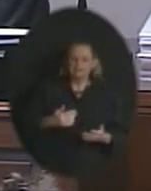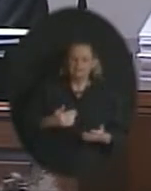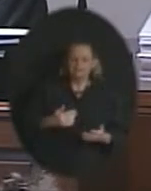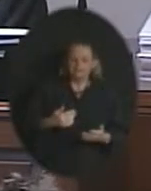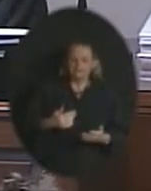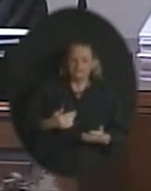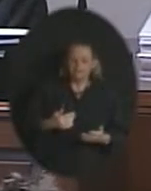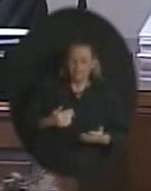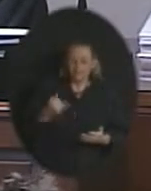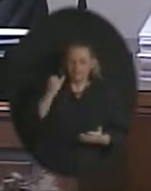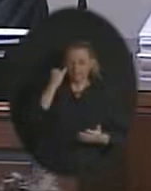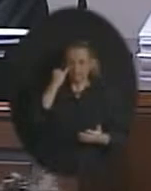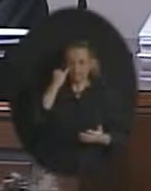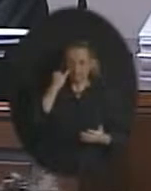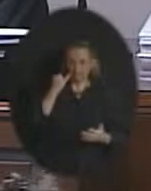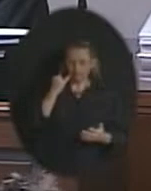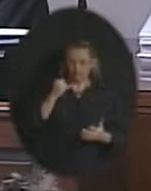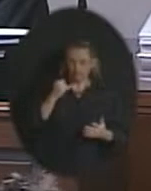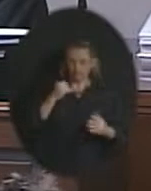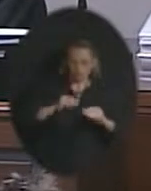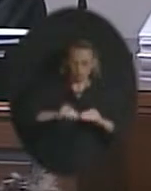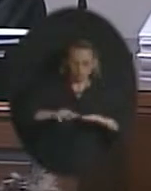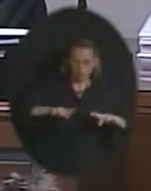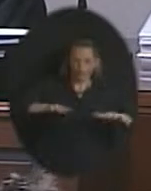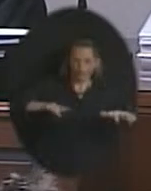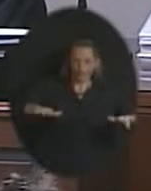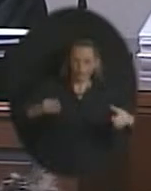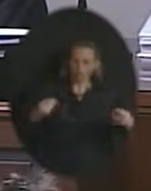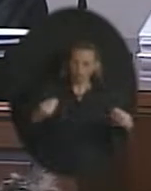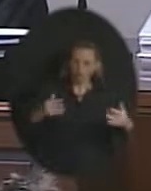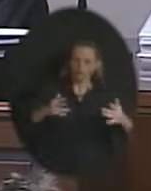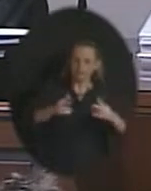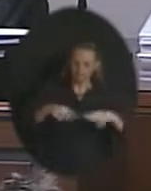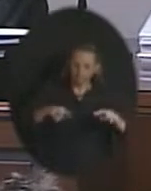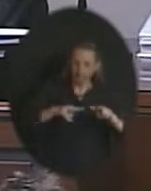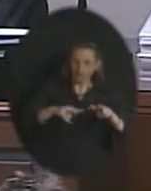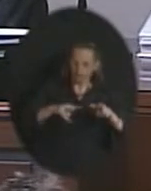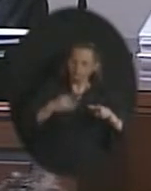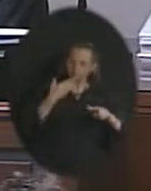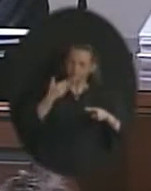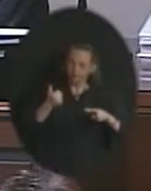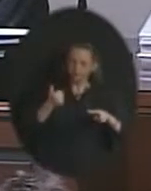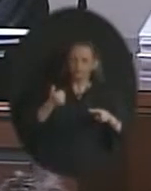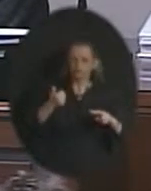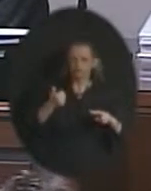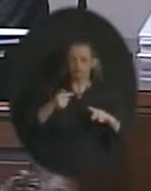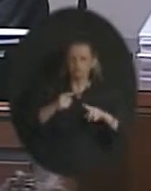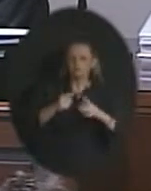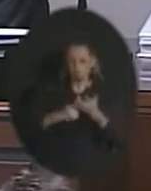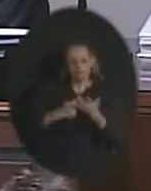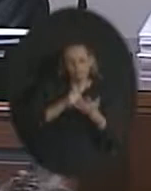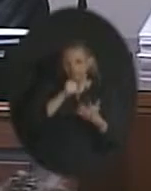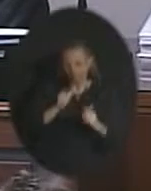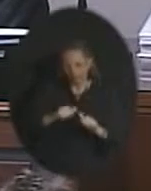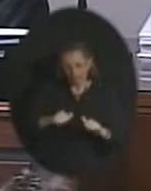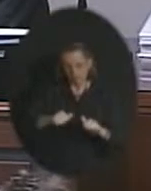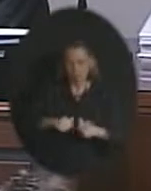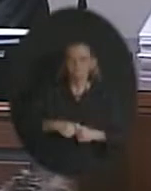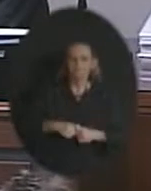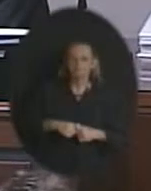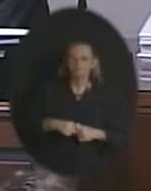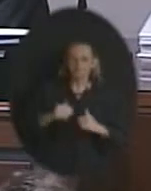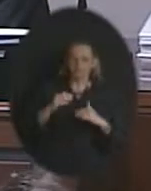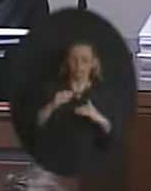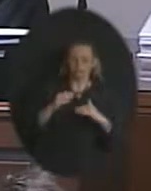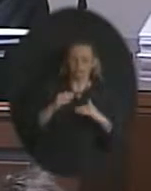Spreading the concentration of values obviously is a big deal. The construction itself is huge. Obviously, the construction that the